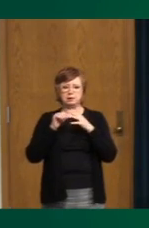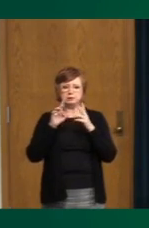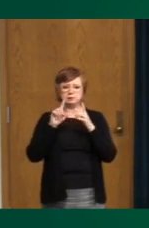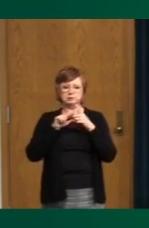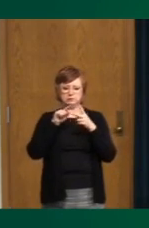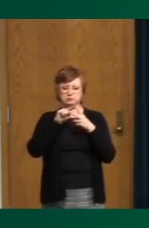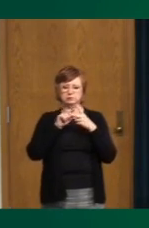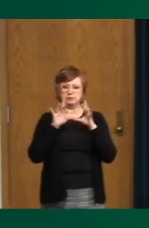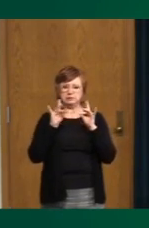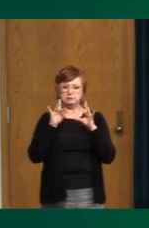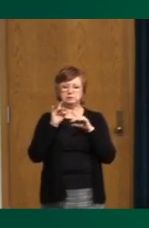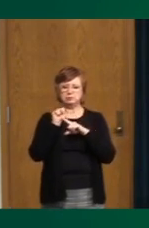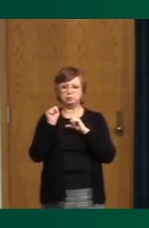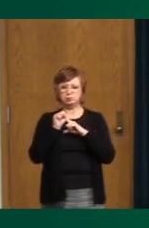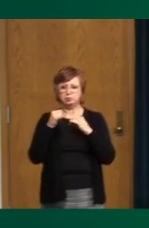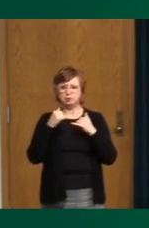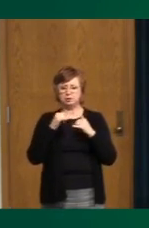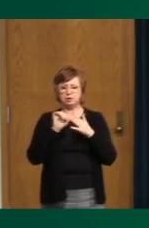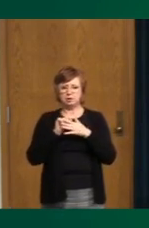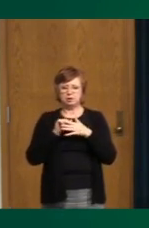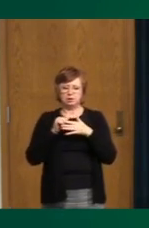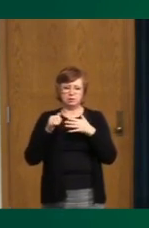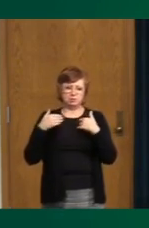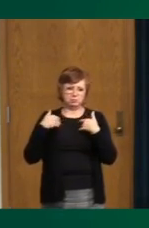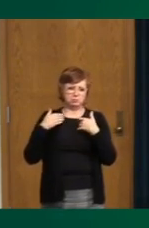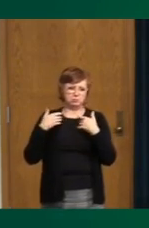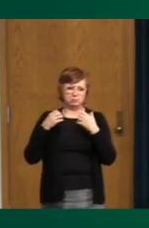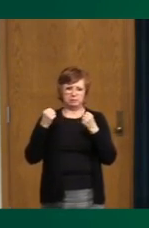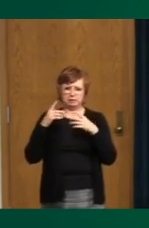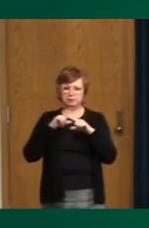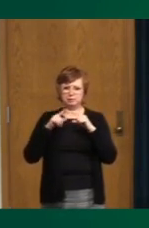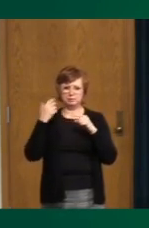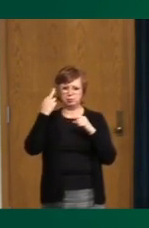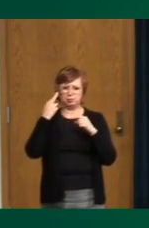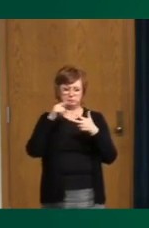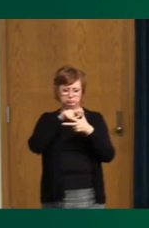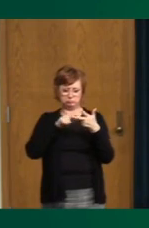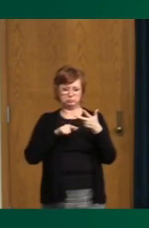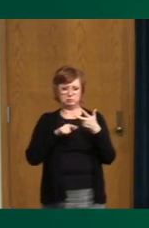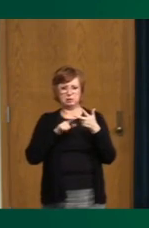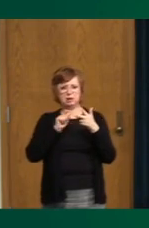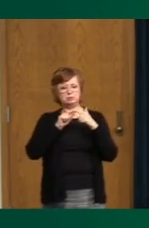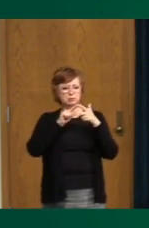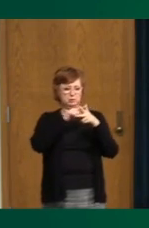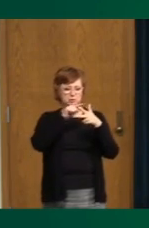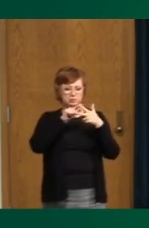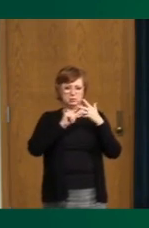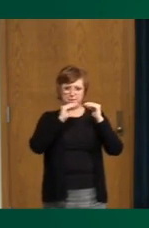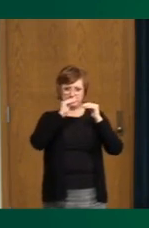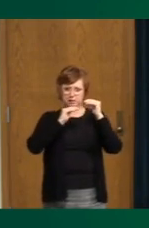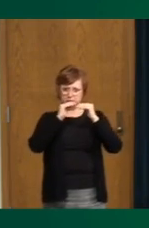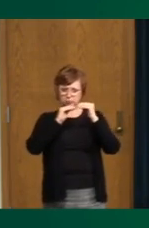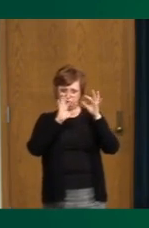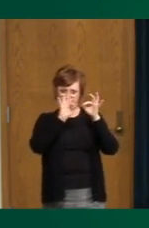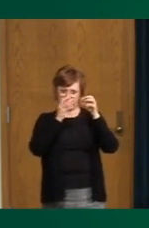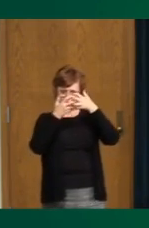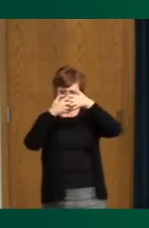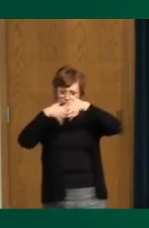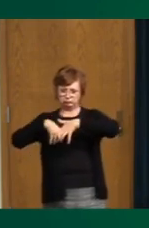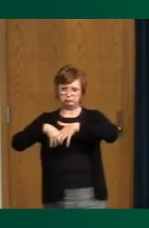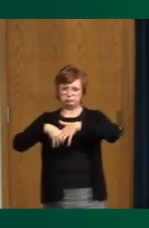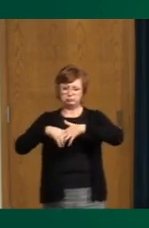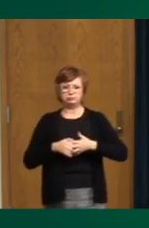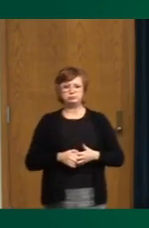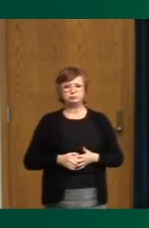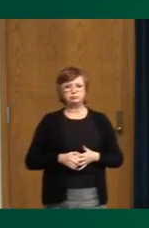can compel further actions on the public health side. So all these three things have to be in balance and have to support each other in